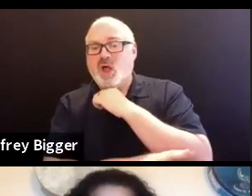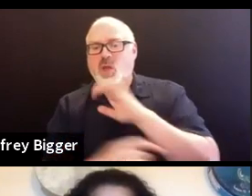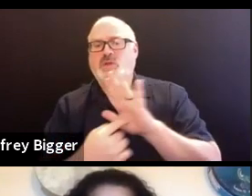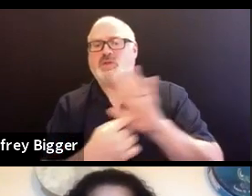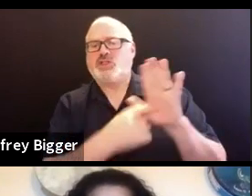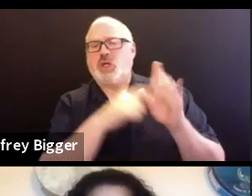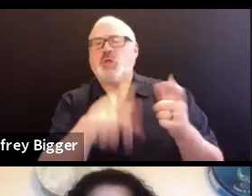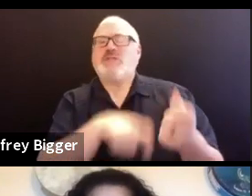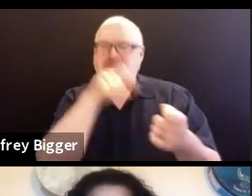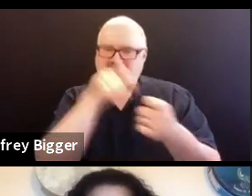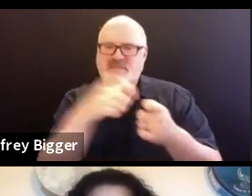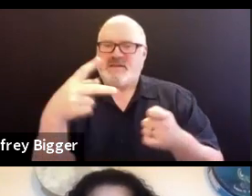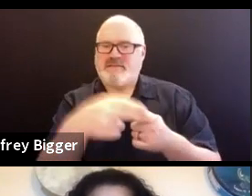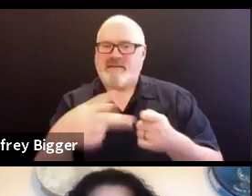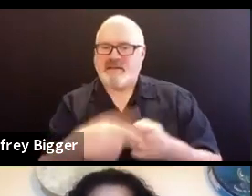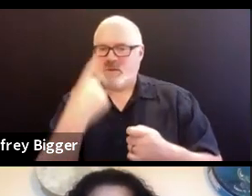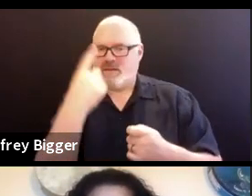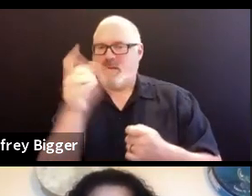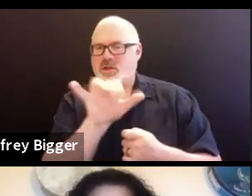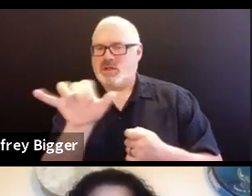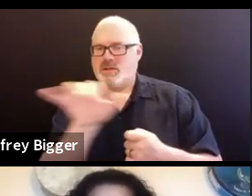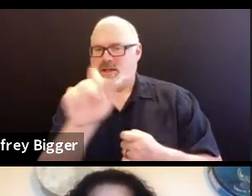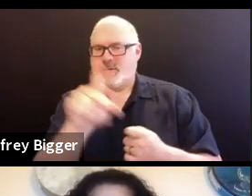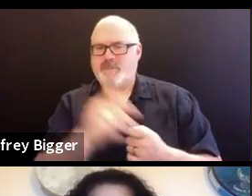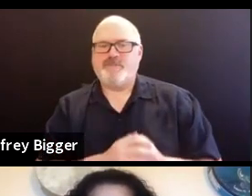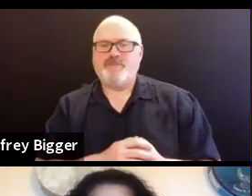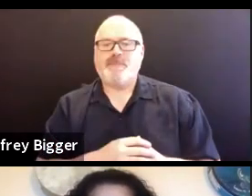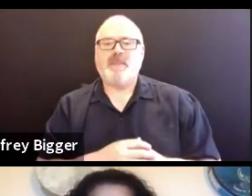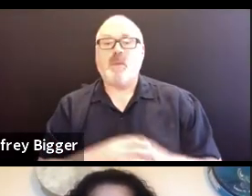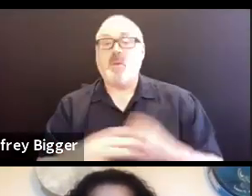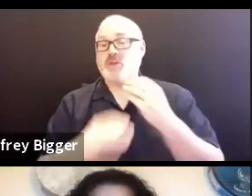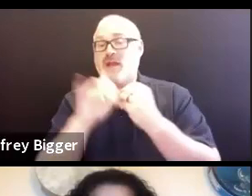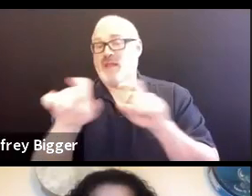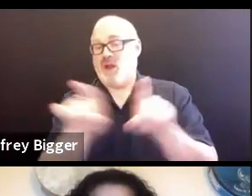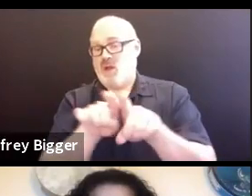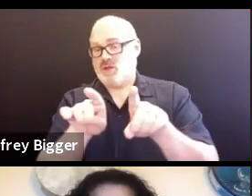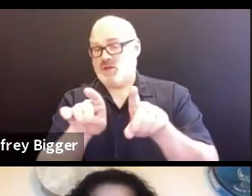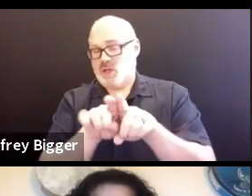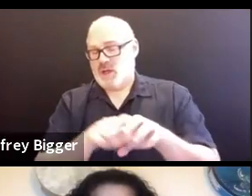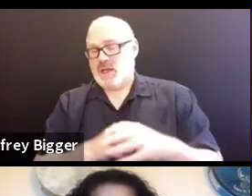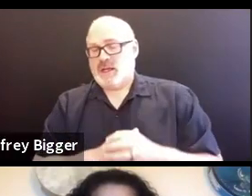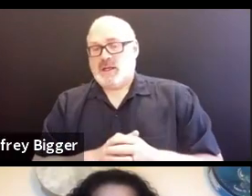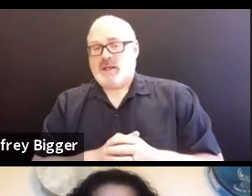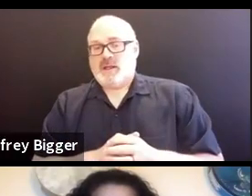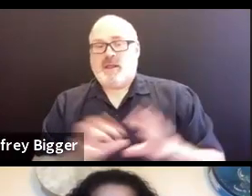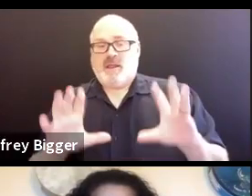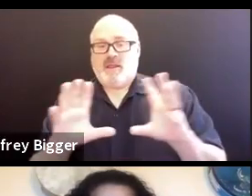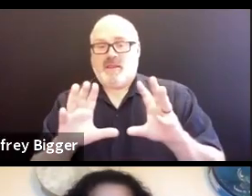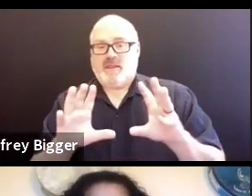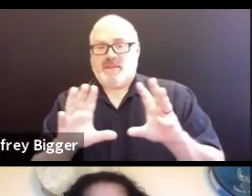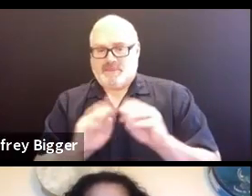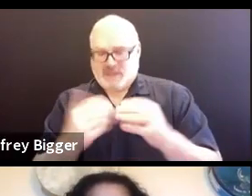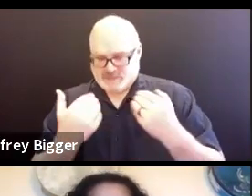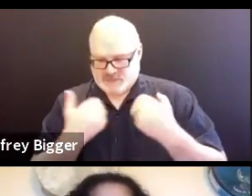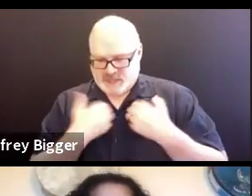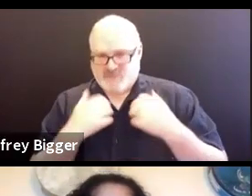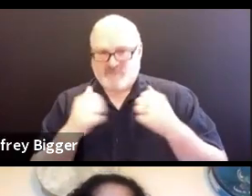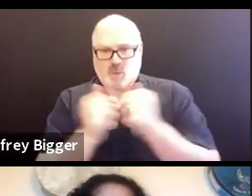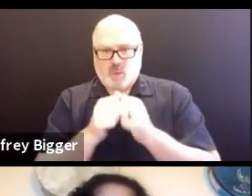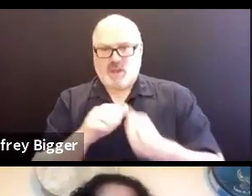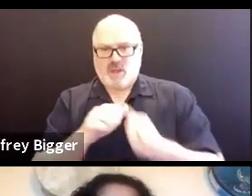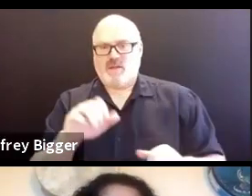we're going to do it. Okay. Michelle, just to add to that too. So the meetings that I'm having with